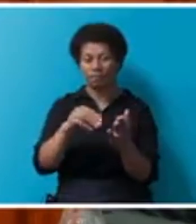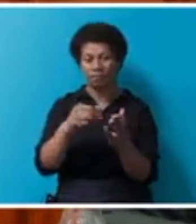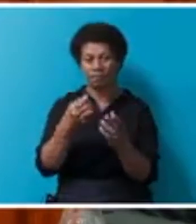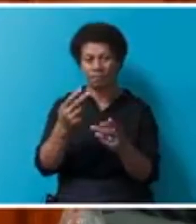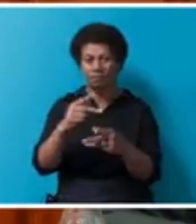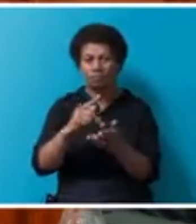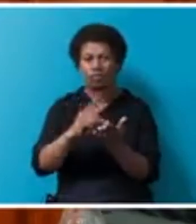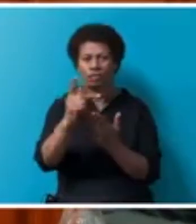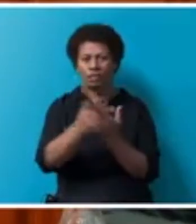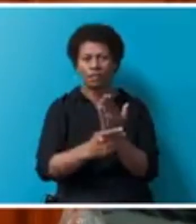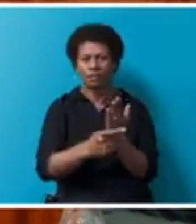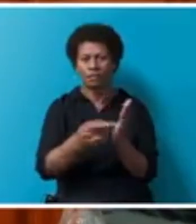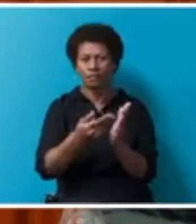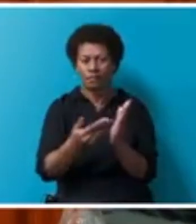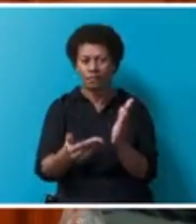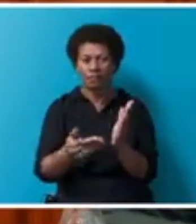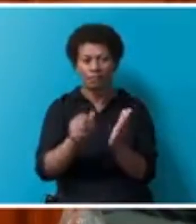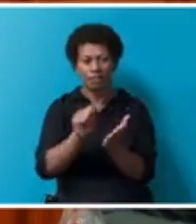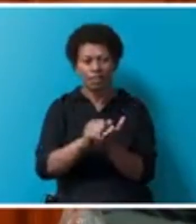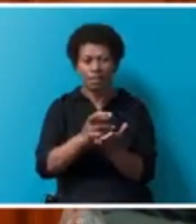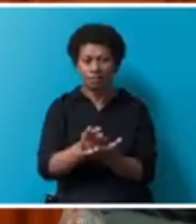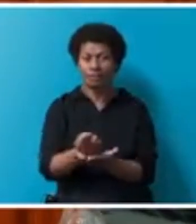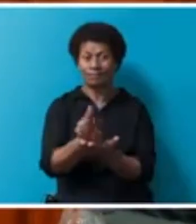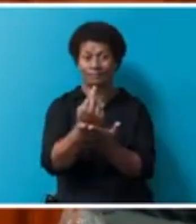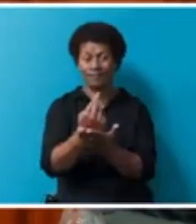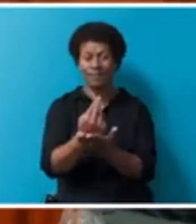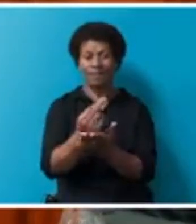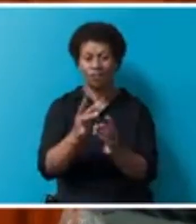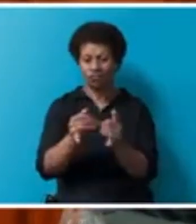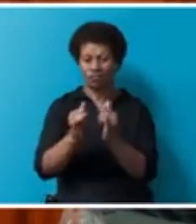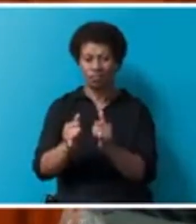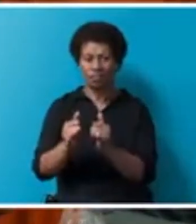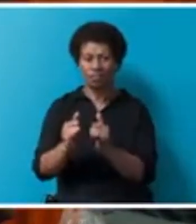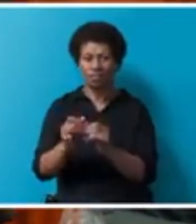supporting a more rehabilitative justice framework.